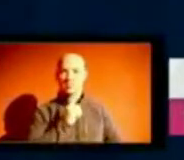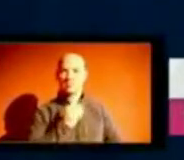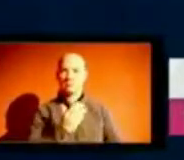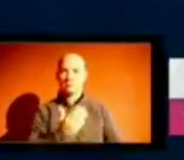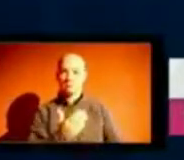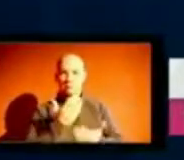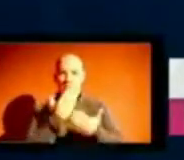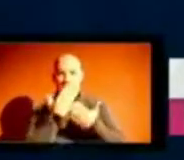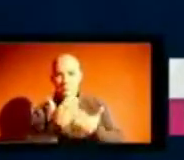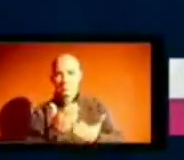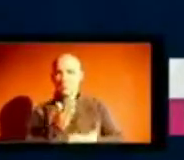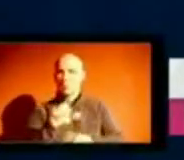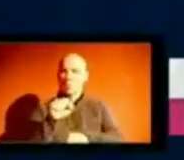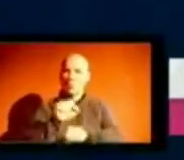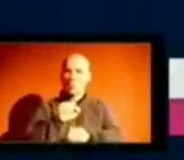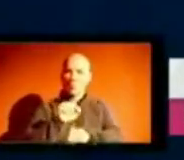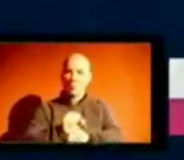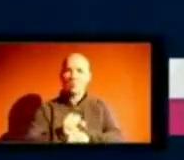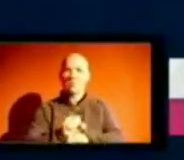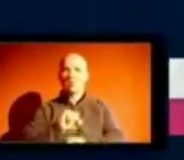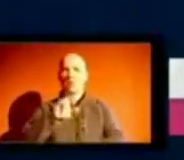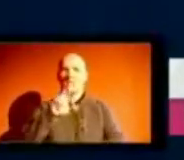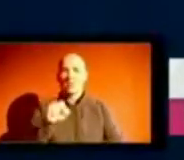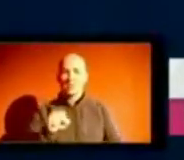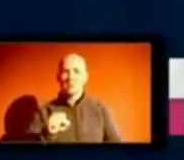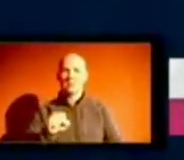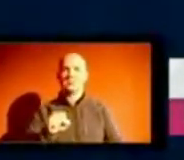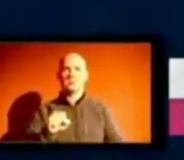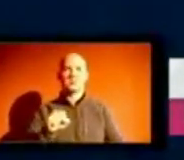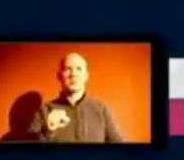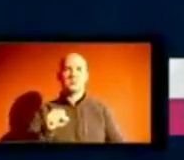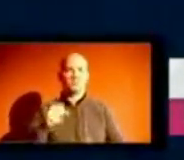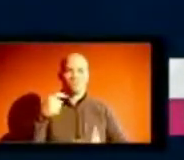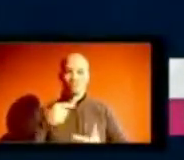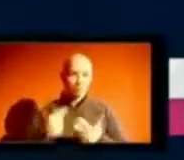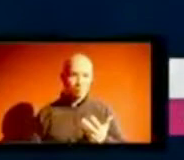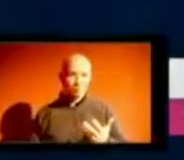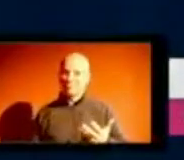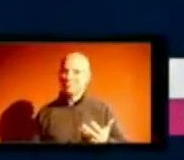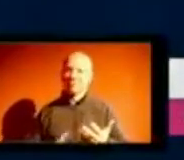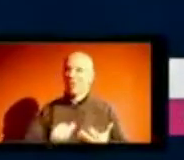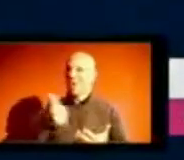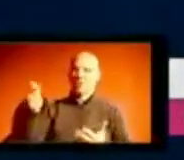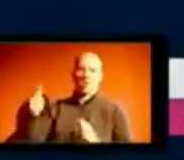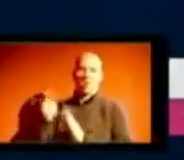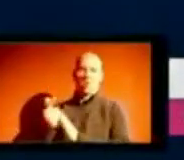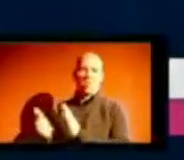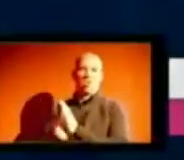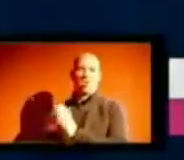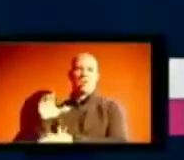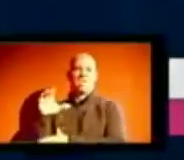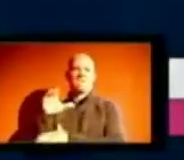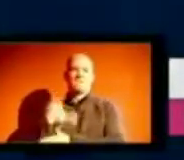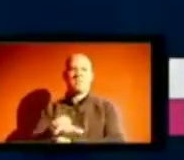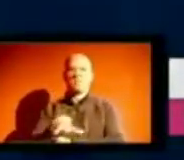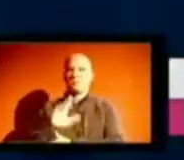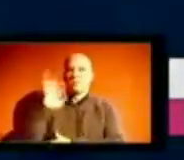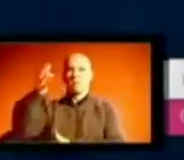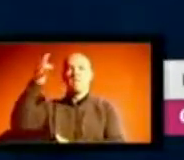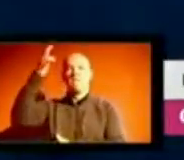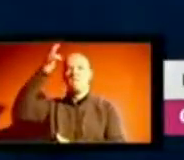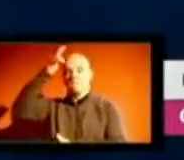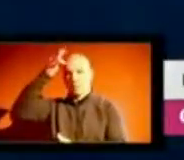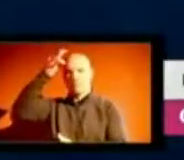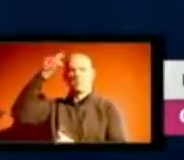work of the U.S. Attorney's Office, the IRS, the FBI, among other law enforcement federal